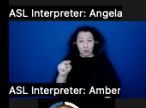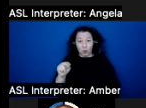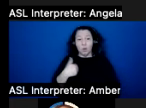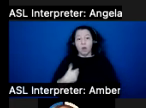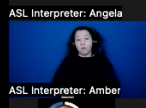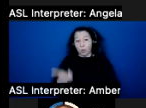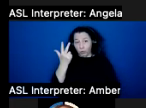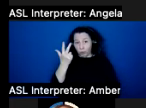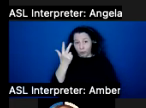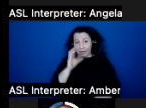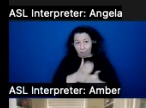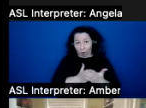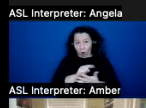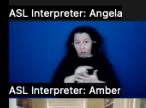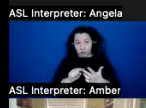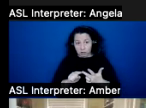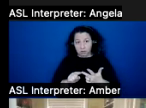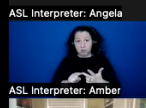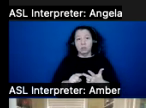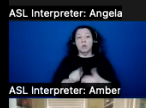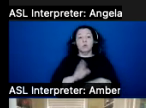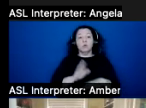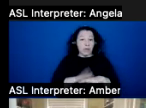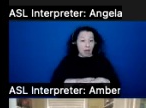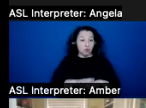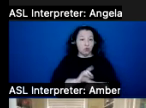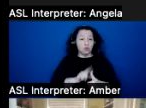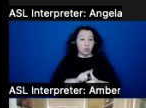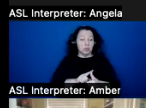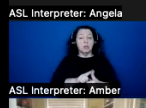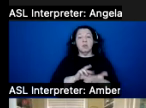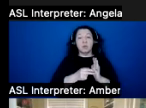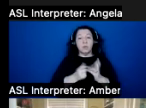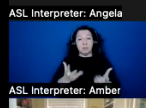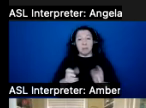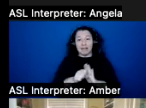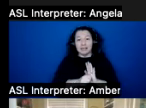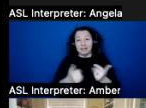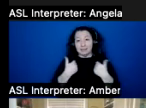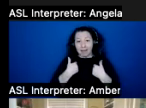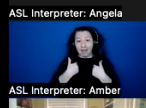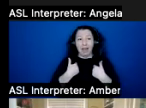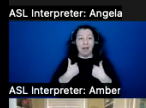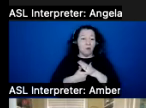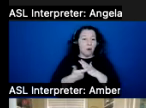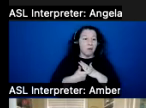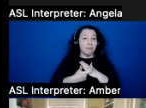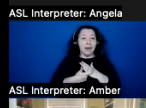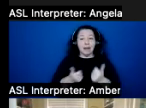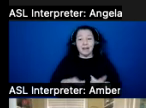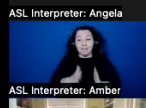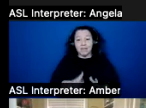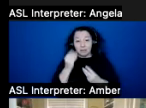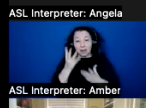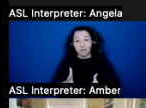main components. There is the notification. So a lot of states have like an automated victim